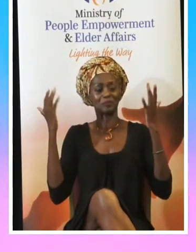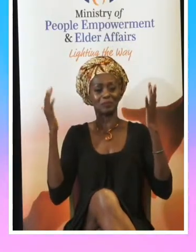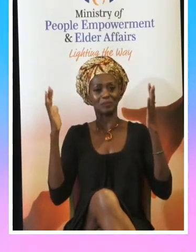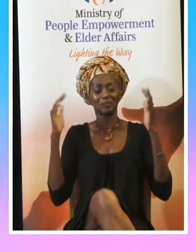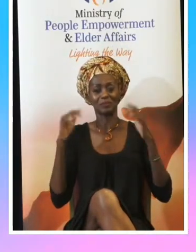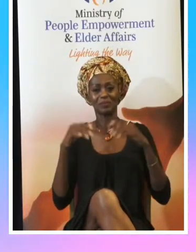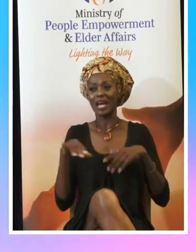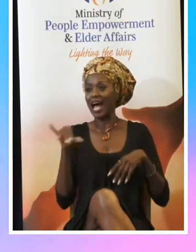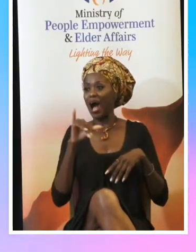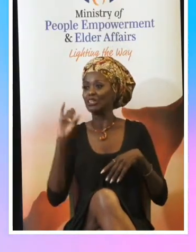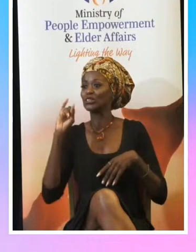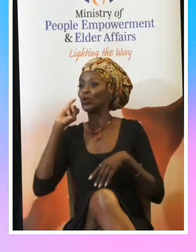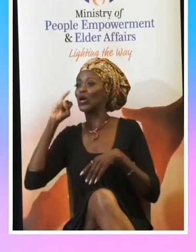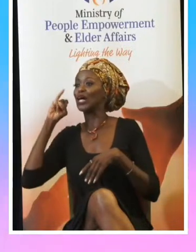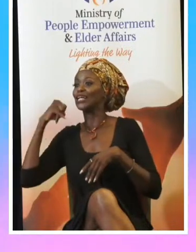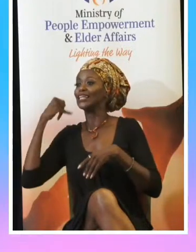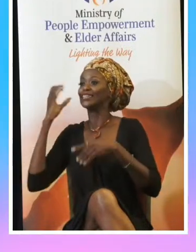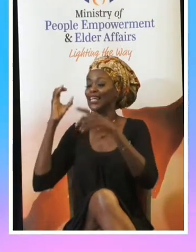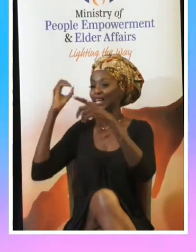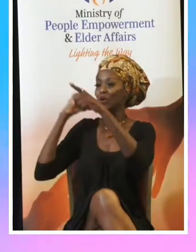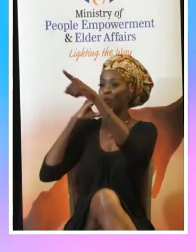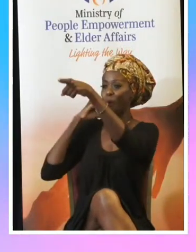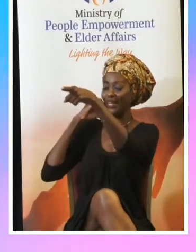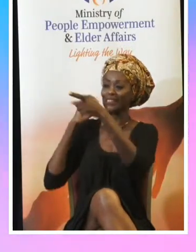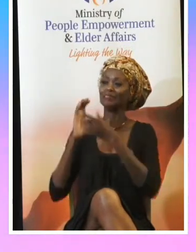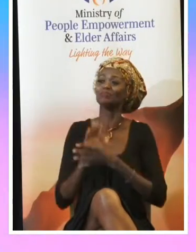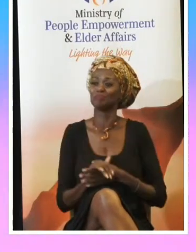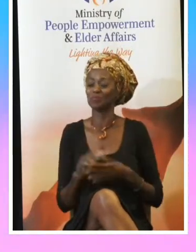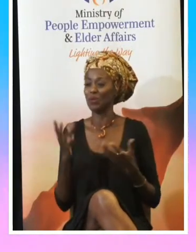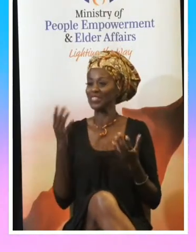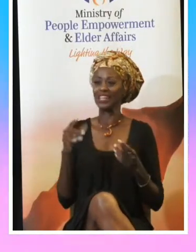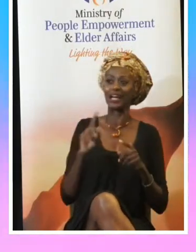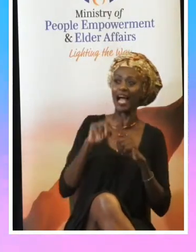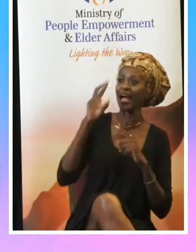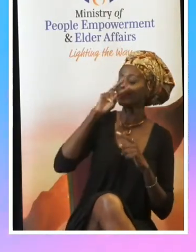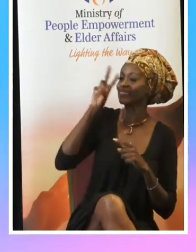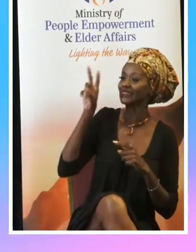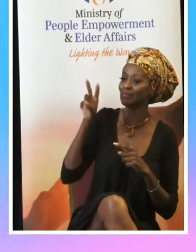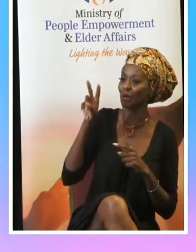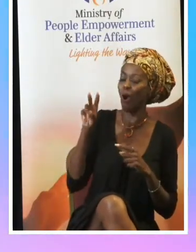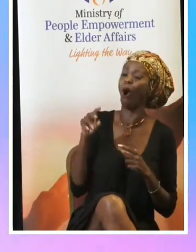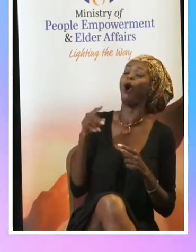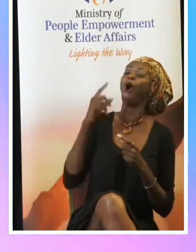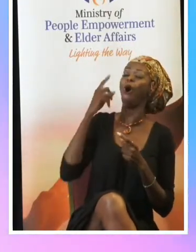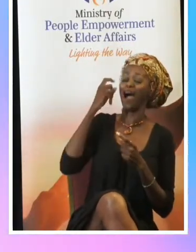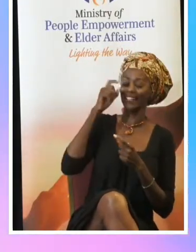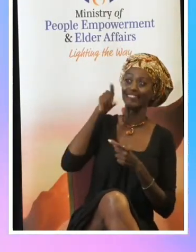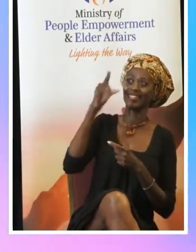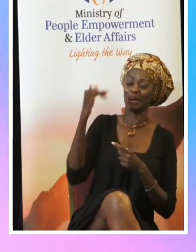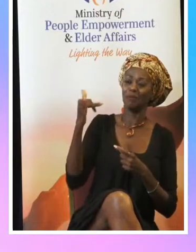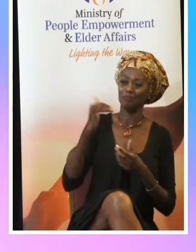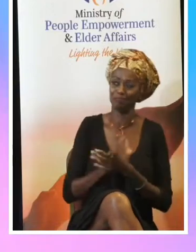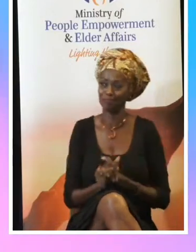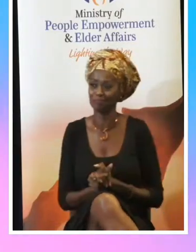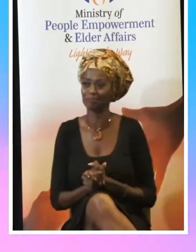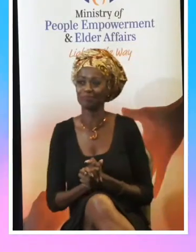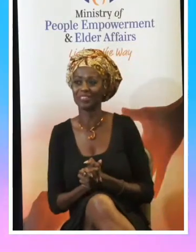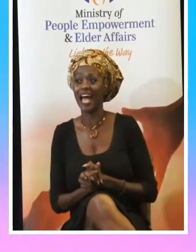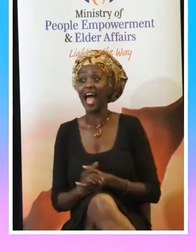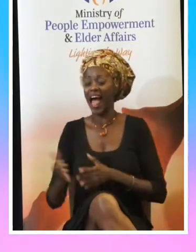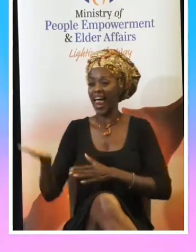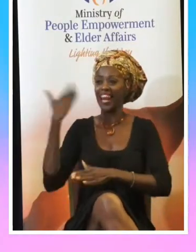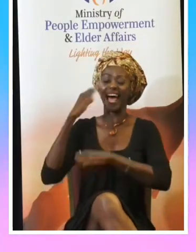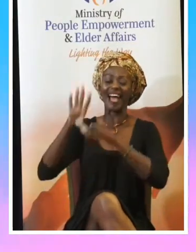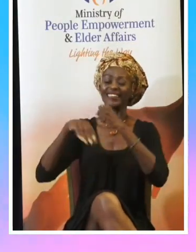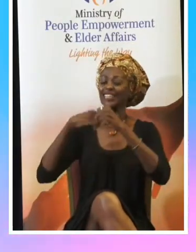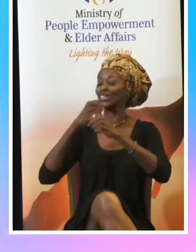as well as Janelle Odo, who may be here, who I do not see, but I want to say it twice. Oh, she's over there. And she was excellent last